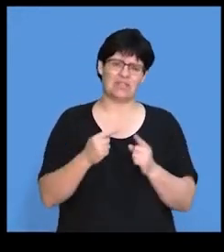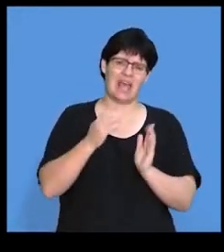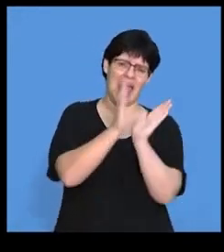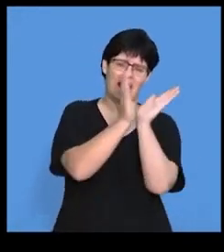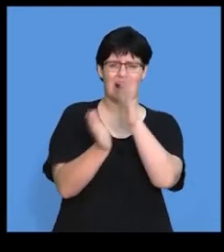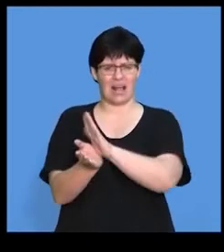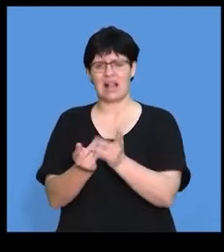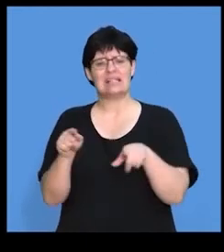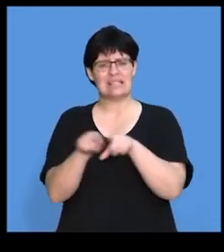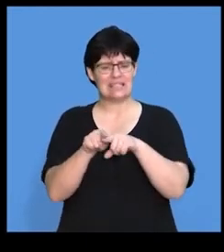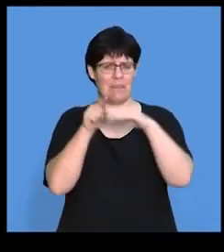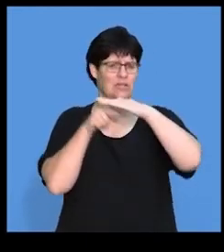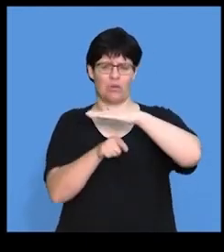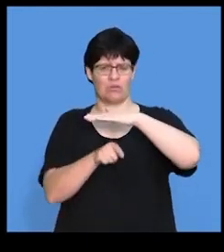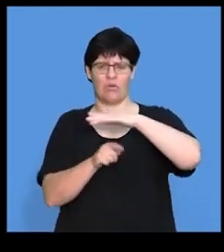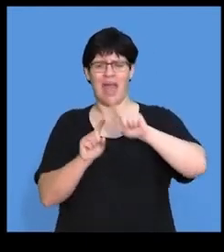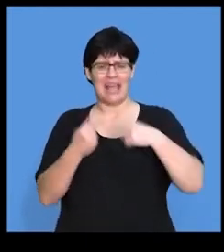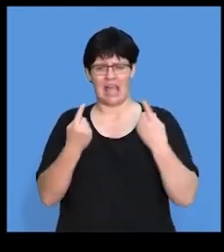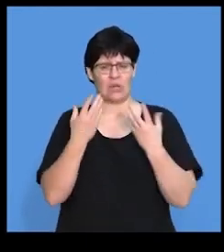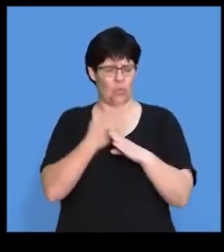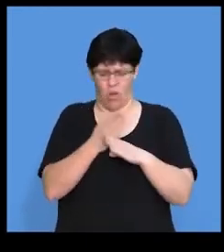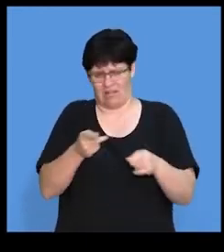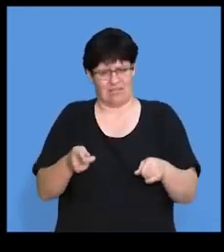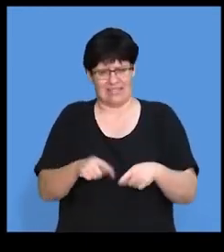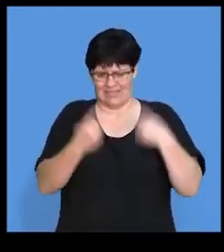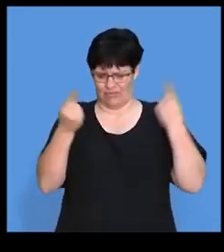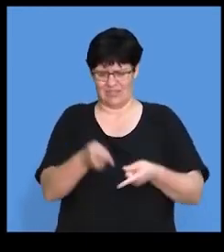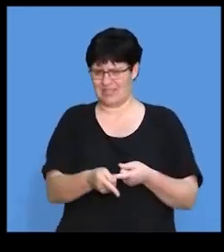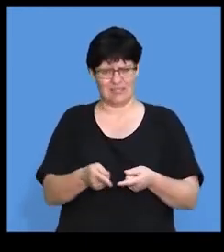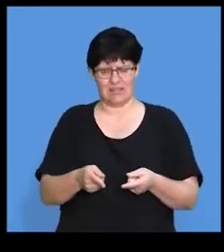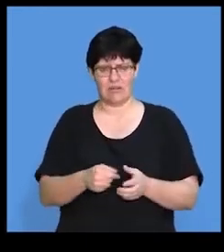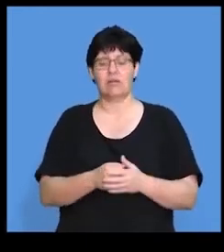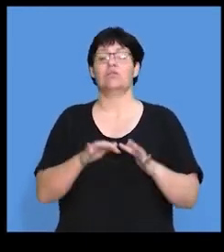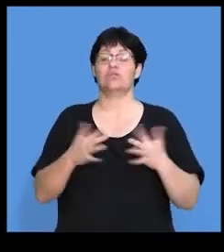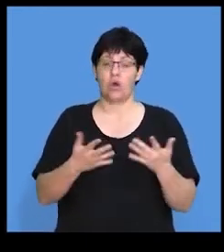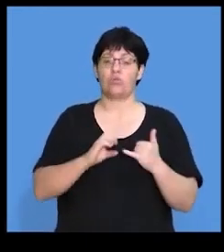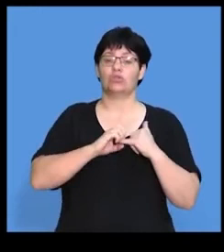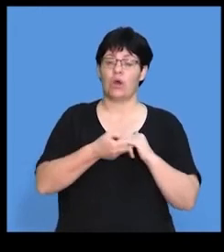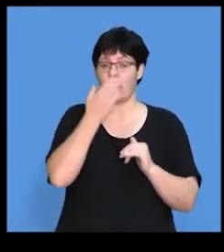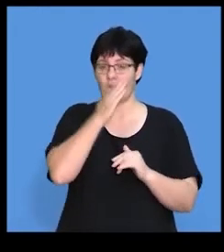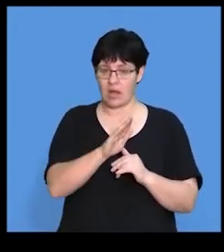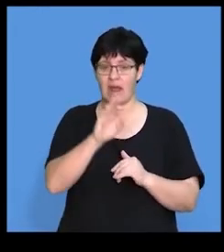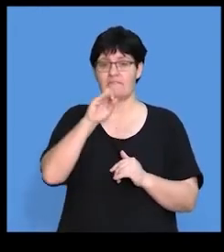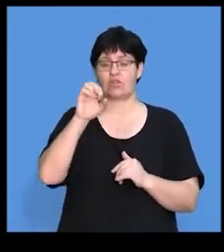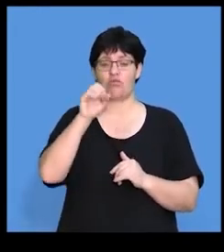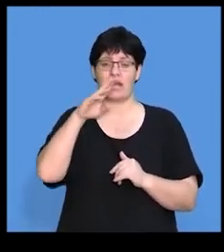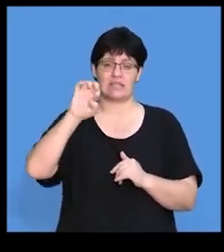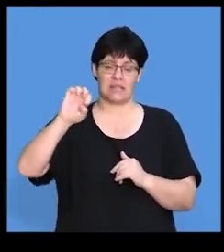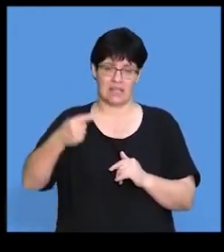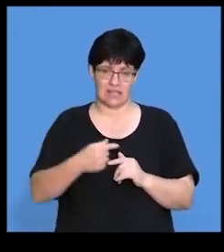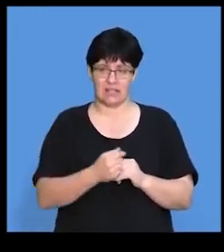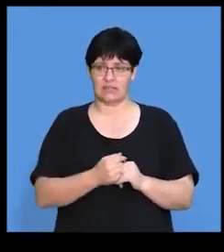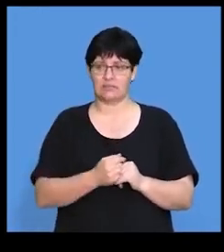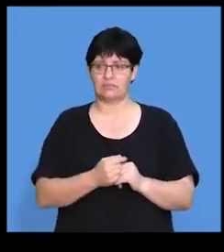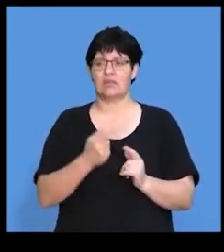angles, all in the same denominator, and I can't work with different angles like that. So rather, I'm going to try the approach of factorizing. I'm